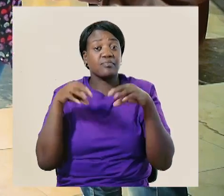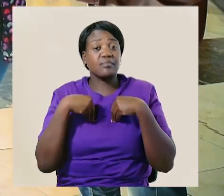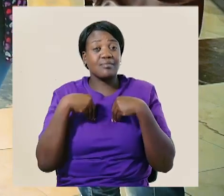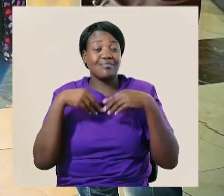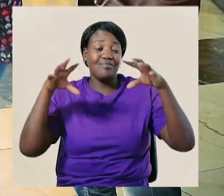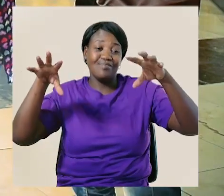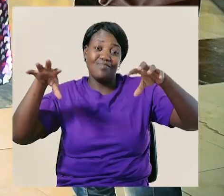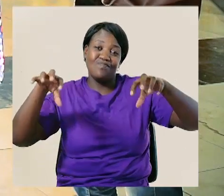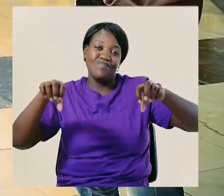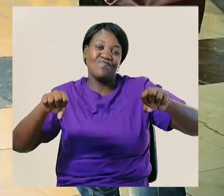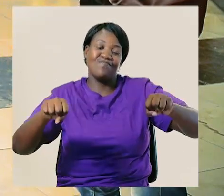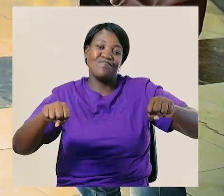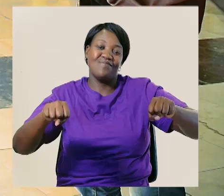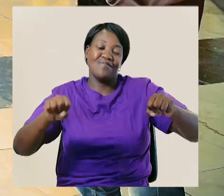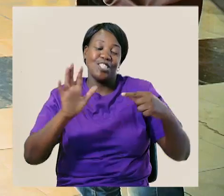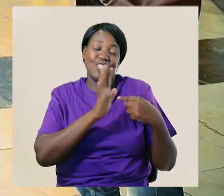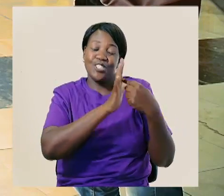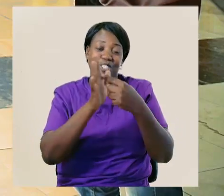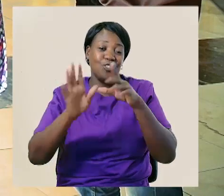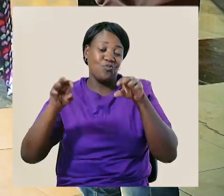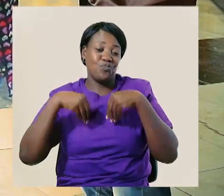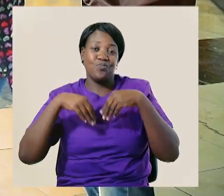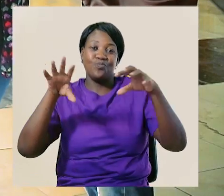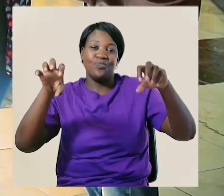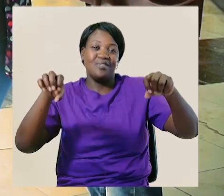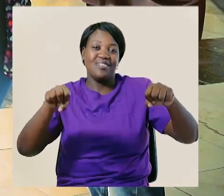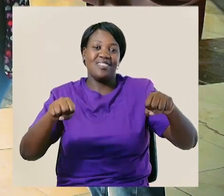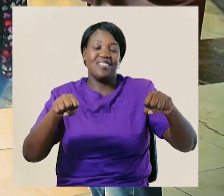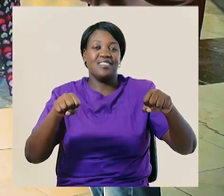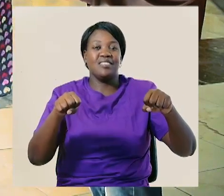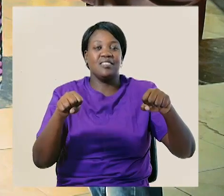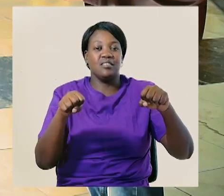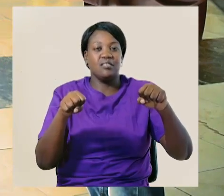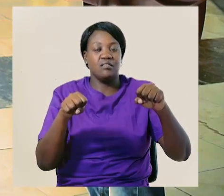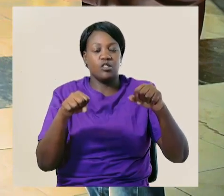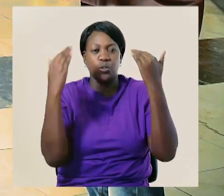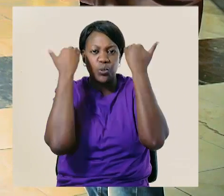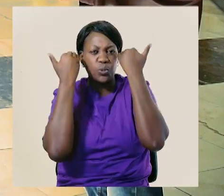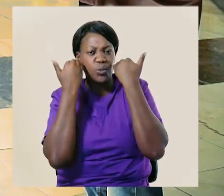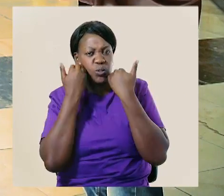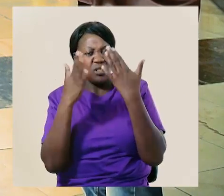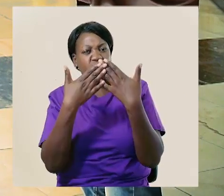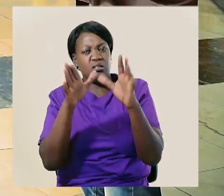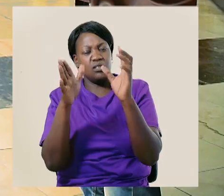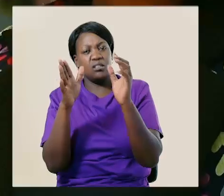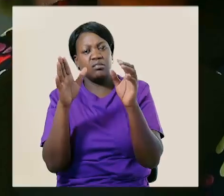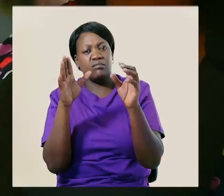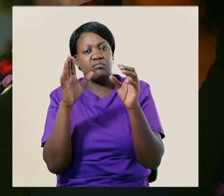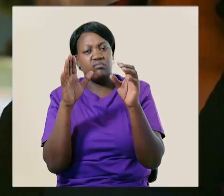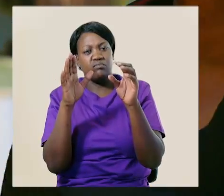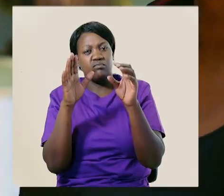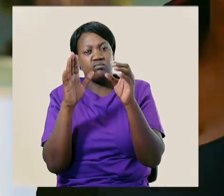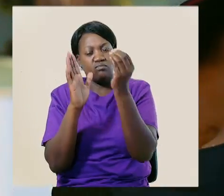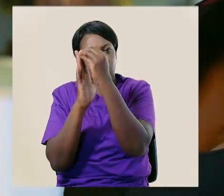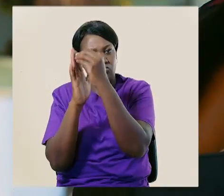Let's put our hands together as a sign of agreement. I will look for a lawyer to get the paperwork ready for us. Shall we go